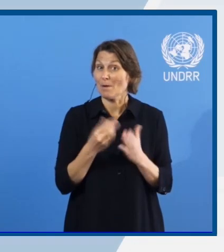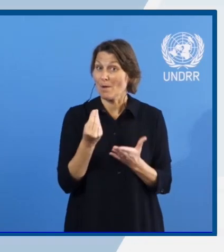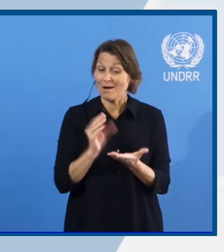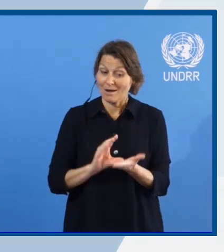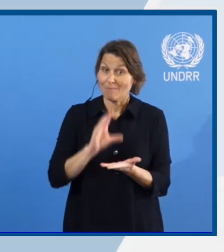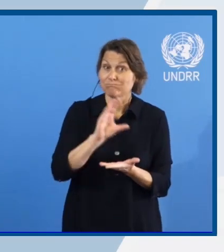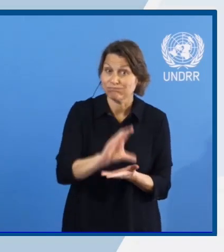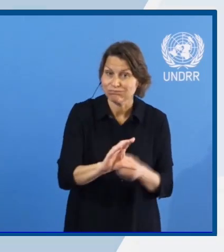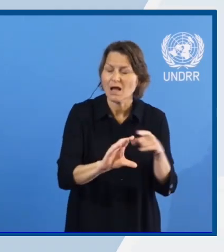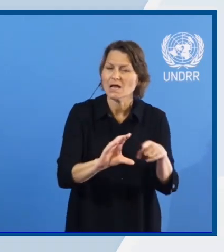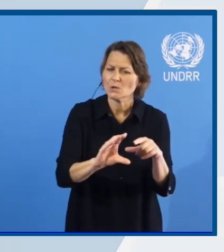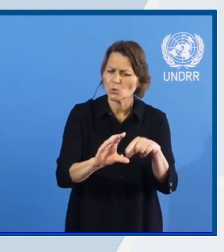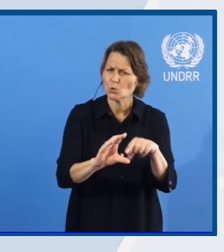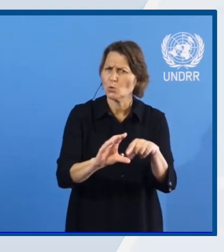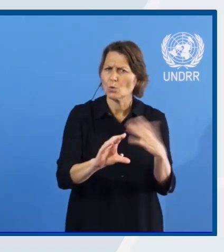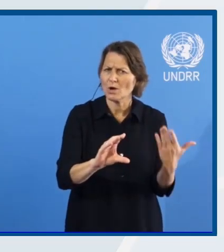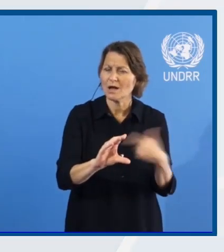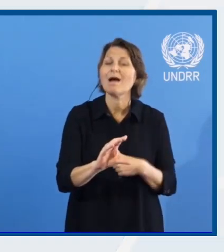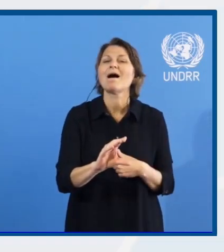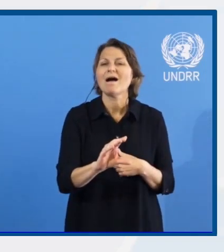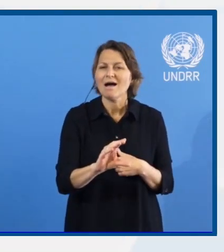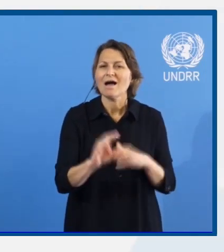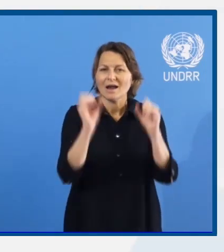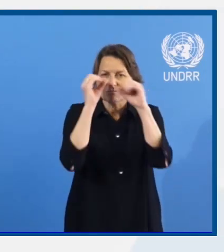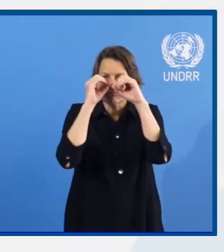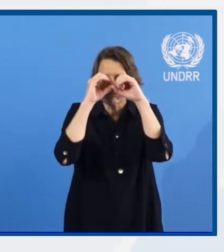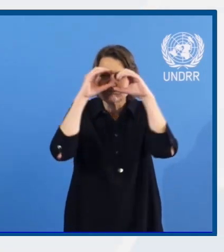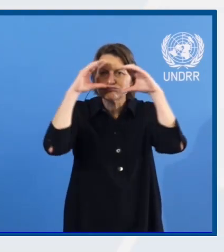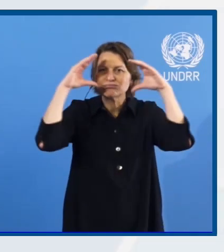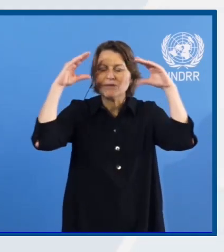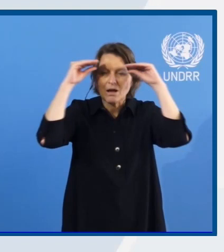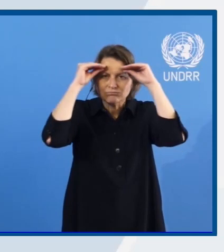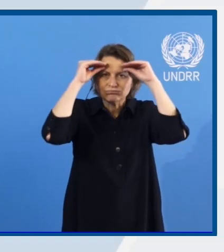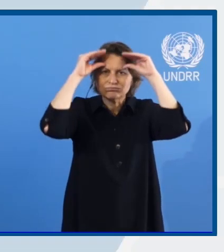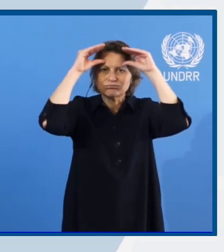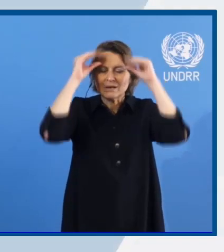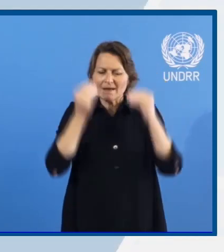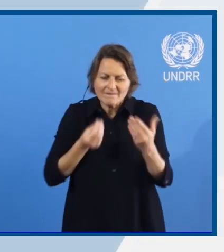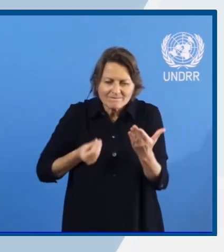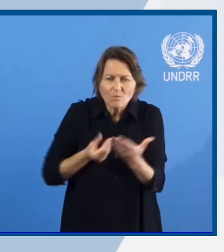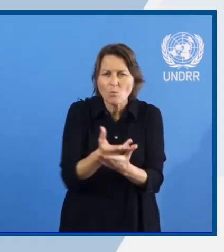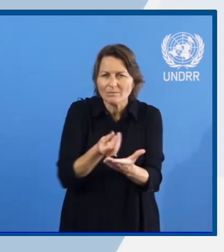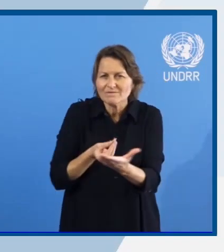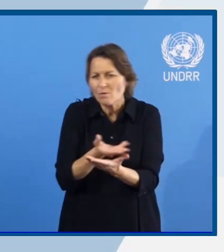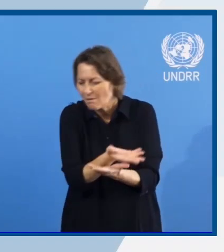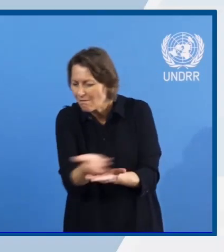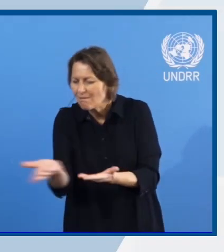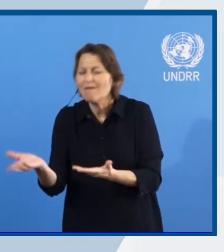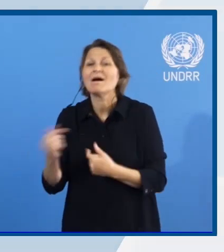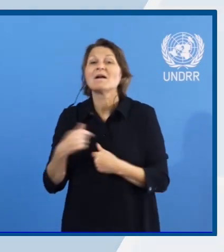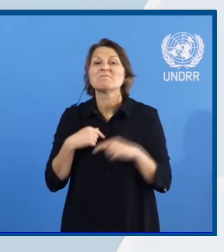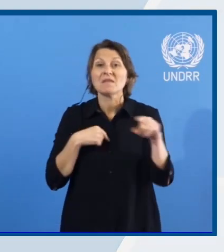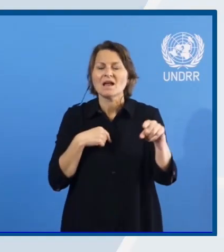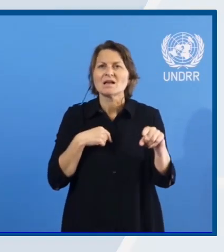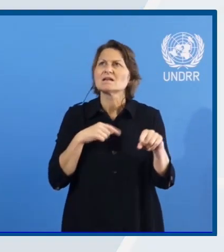involves targeted public awareness raising with key messages that these groups will